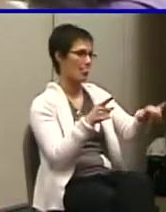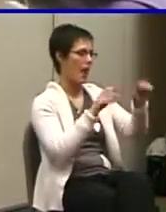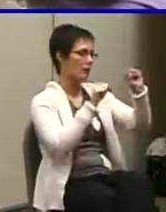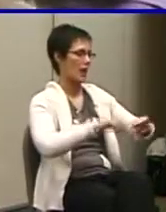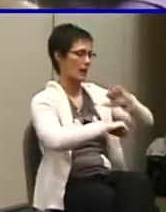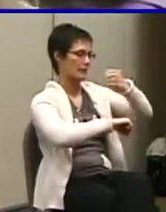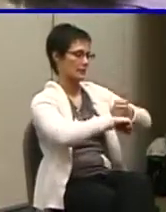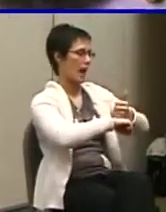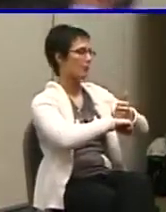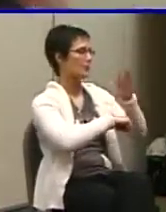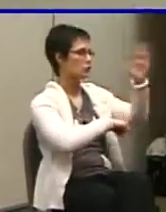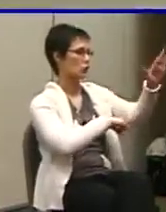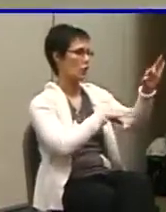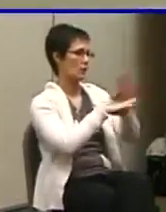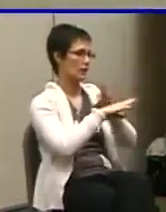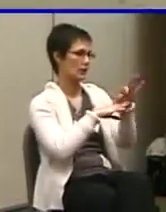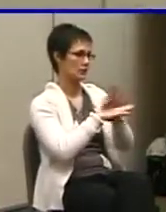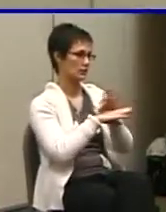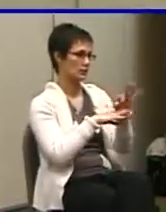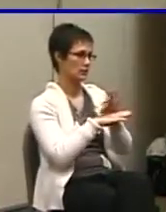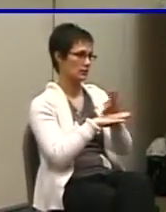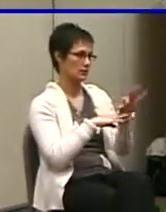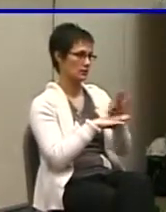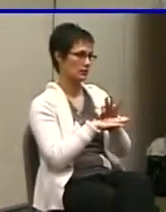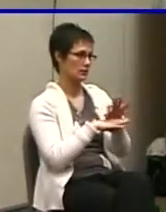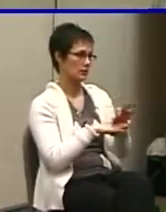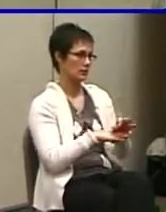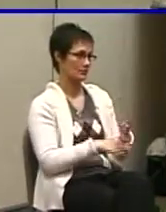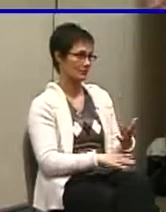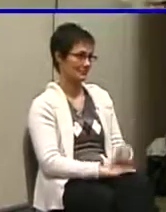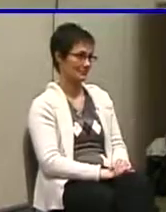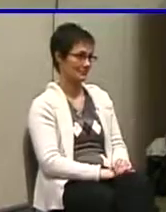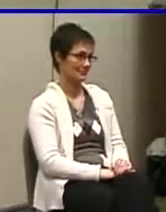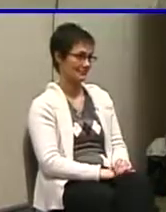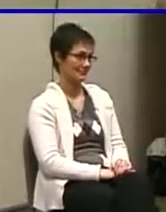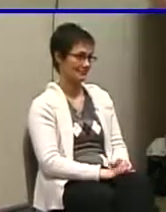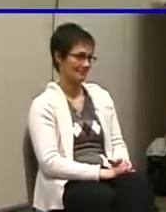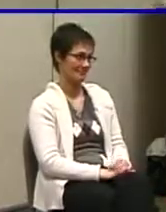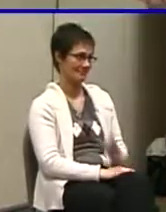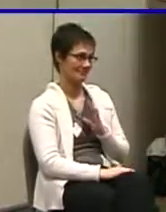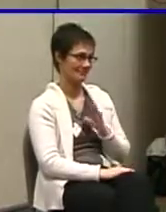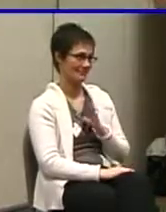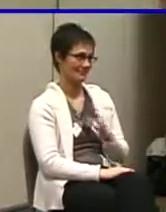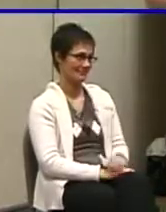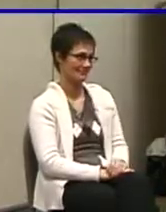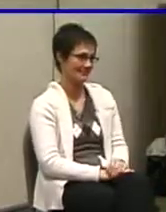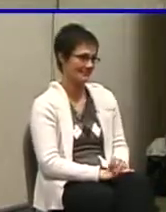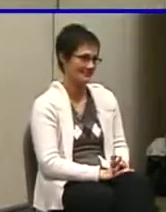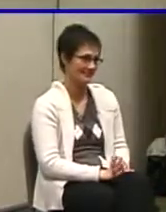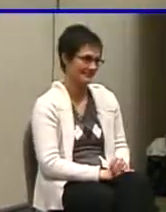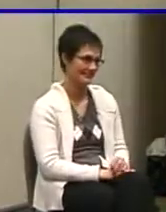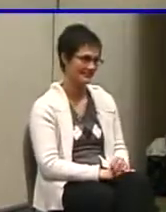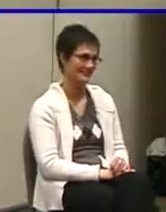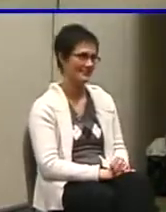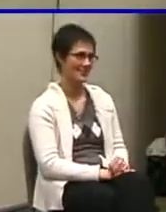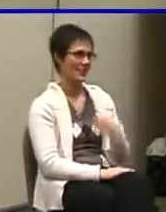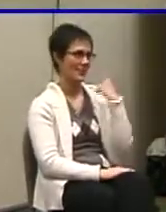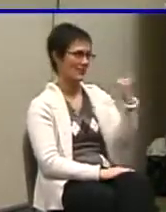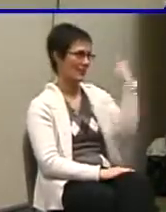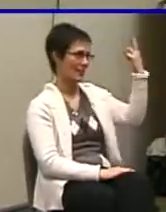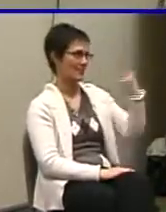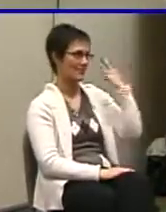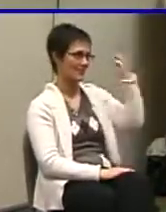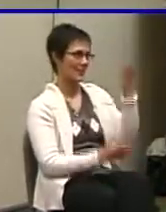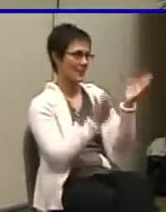That could be your 3 sources. Now again, you've got to have a level of confidence. One of the problems is that teachers, one of the reasons they're asking for 3 is